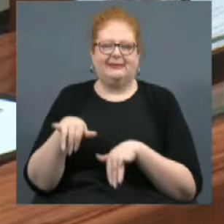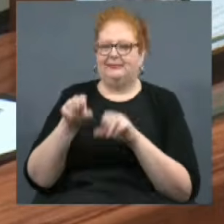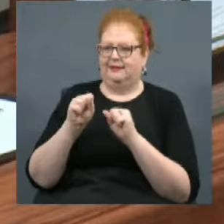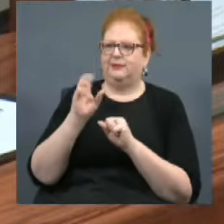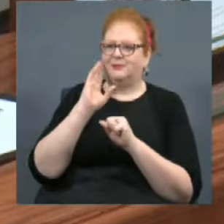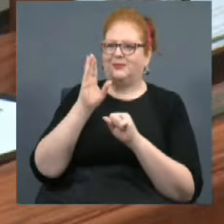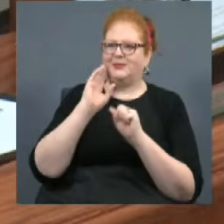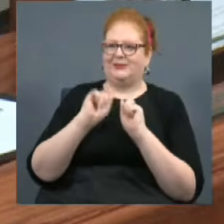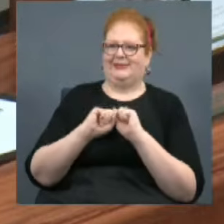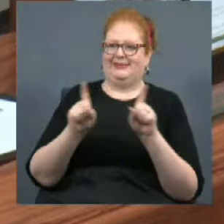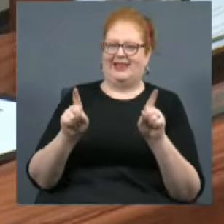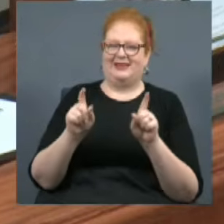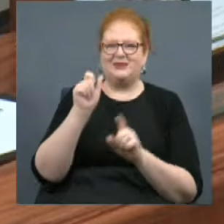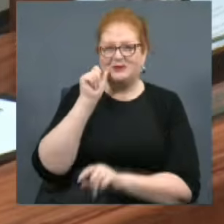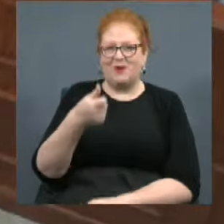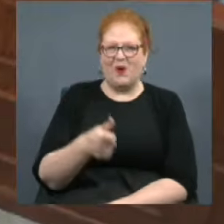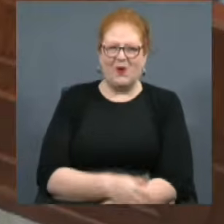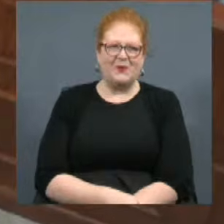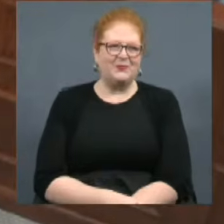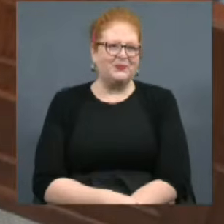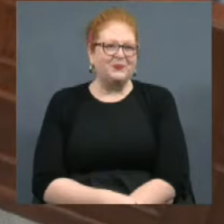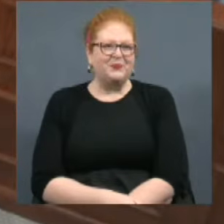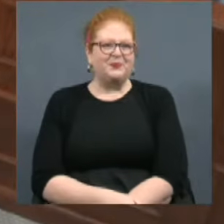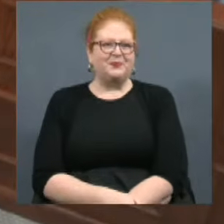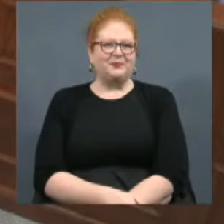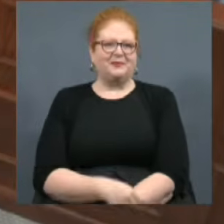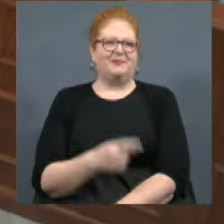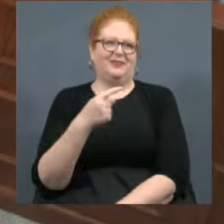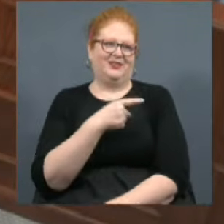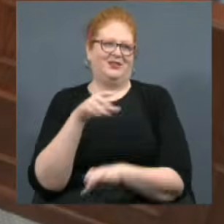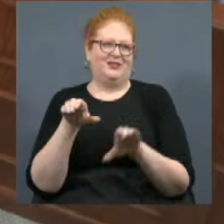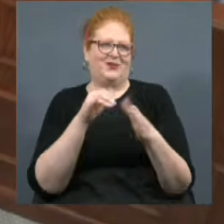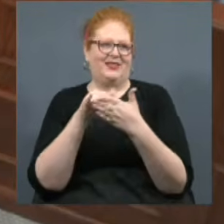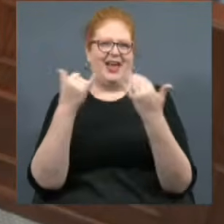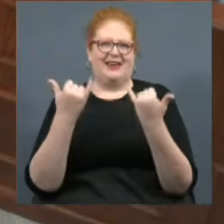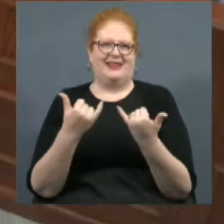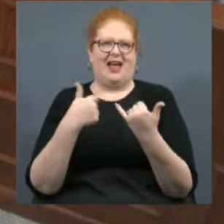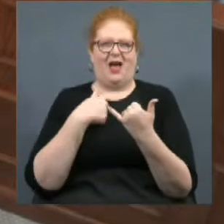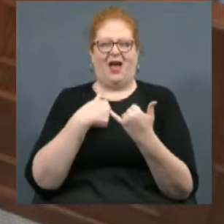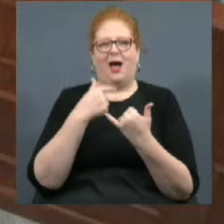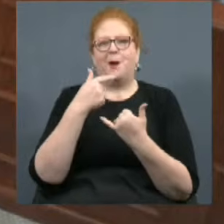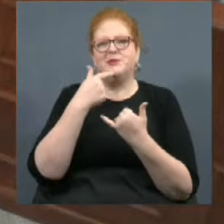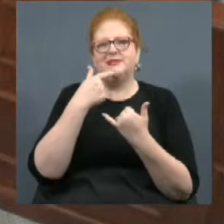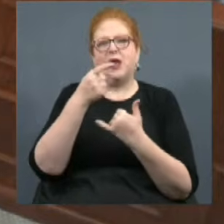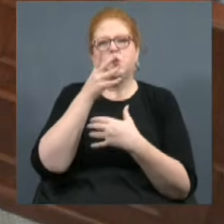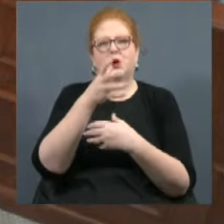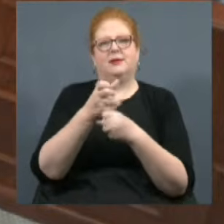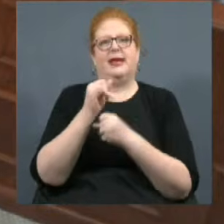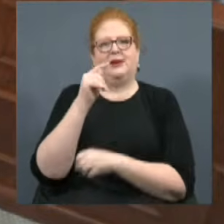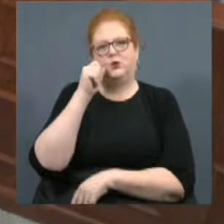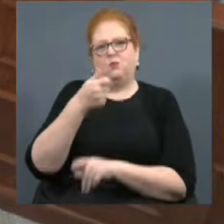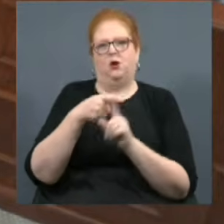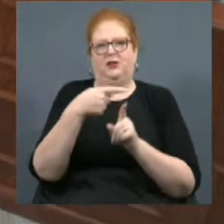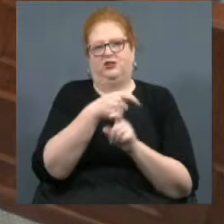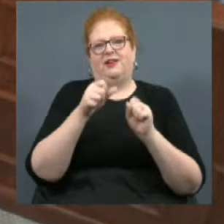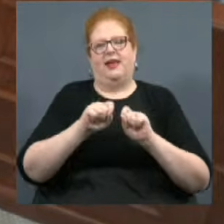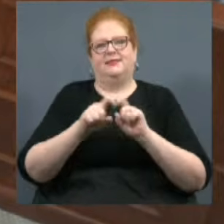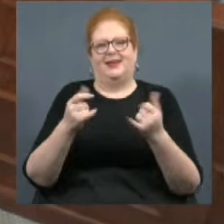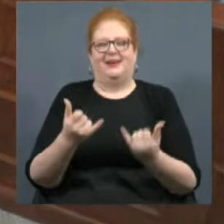yes, we'll send that tomorrow. Okay, all Okay. right. She's Thank you doing so it much. now. I was going to say tomorrow. Okay. Thank you so